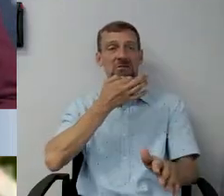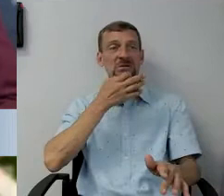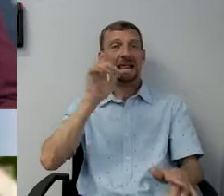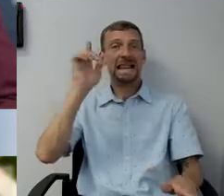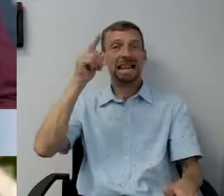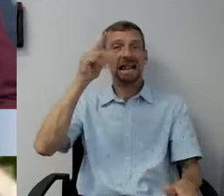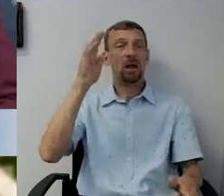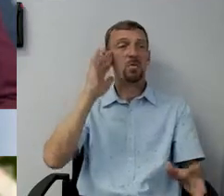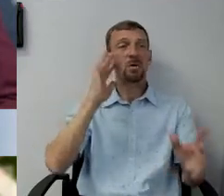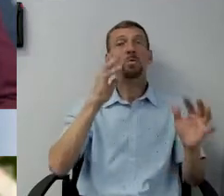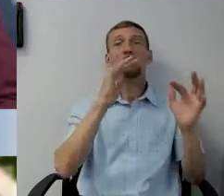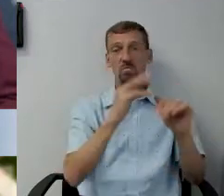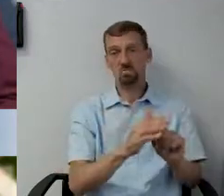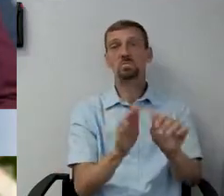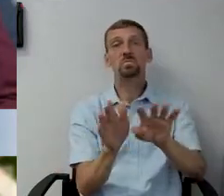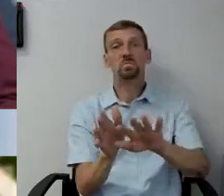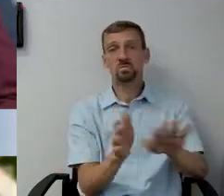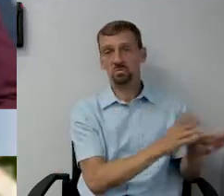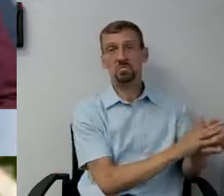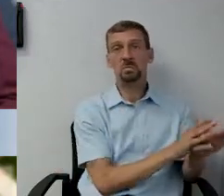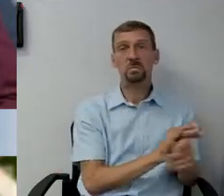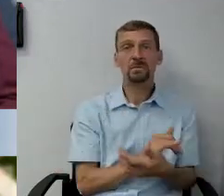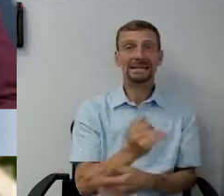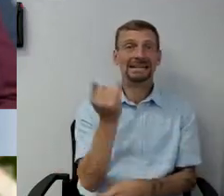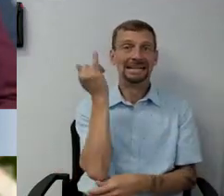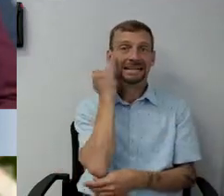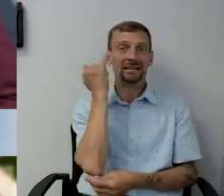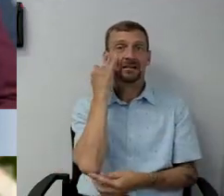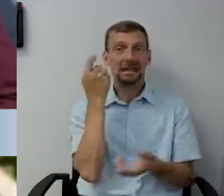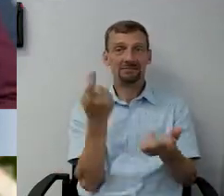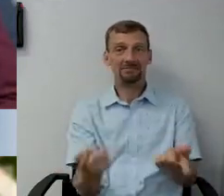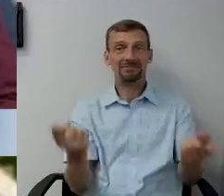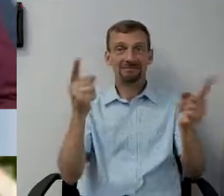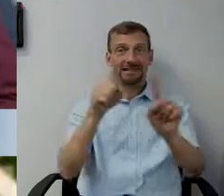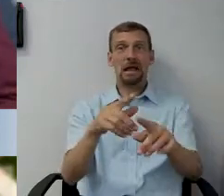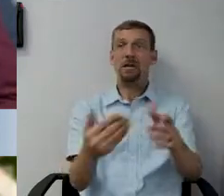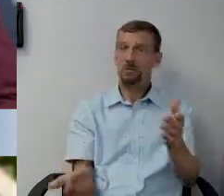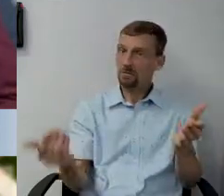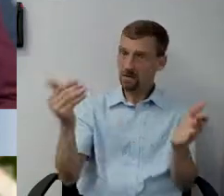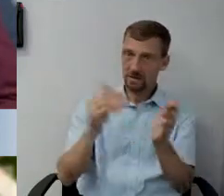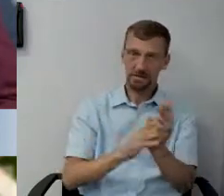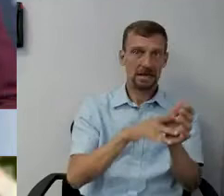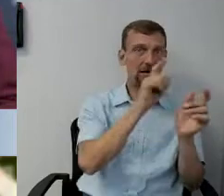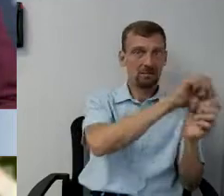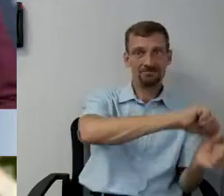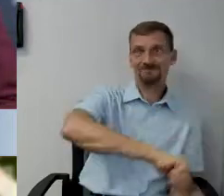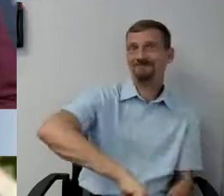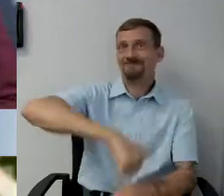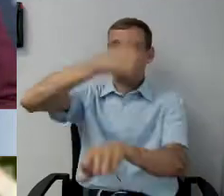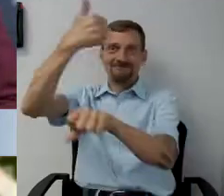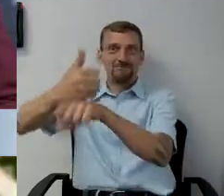And if we do experience that resurgence, then we can always prop it back up. Prepared, yeah.